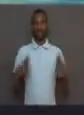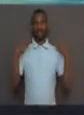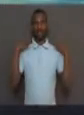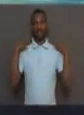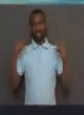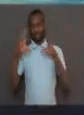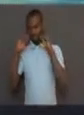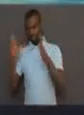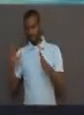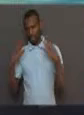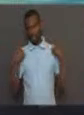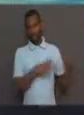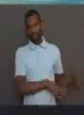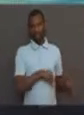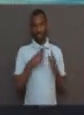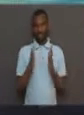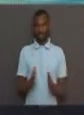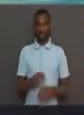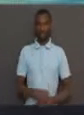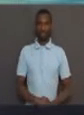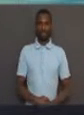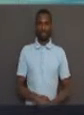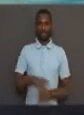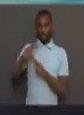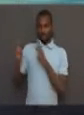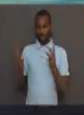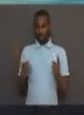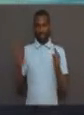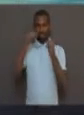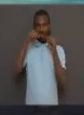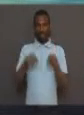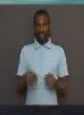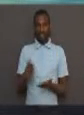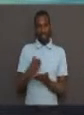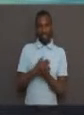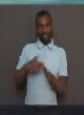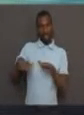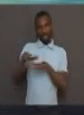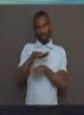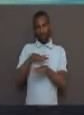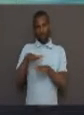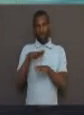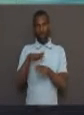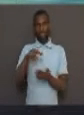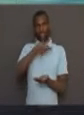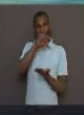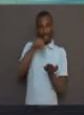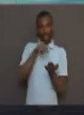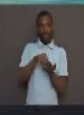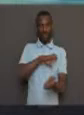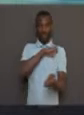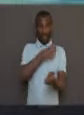Hello, teacher. Hello, students. Welcome to today's lesson on